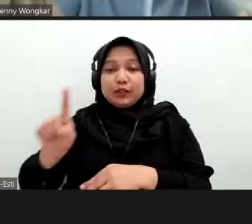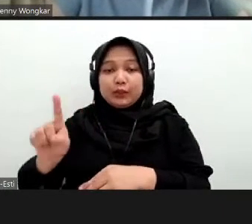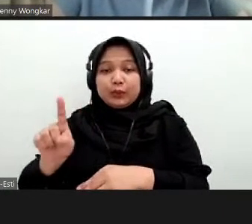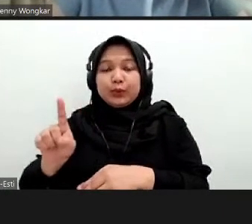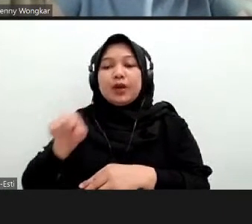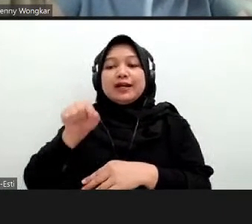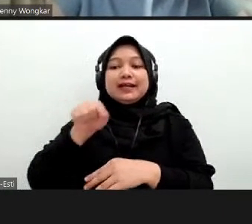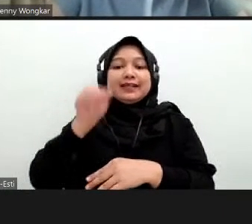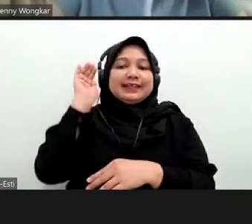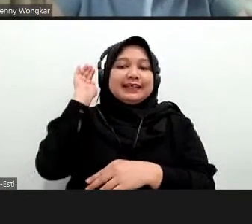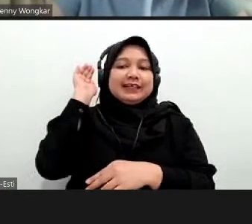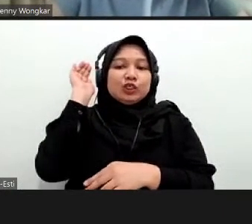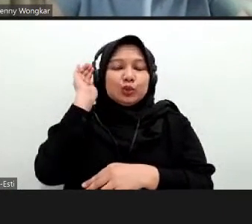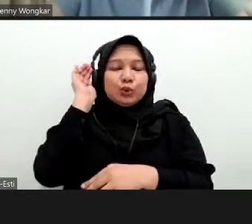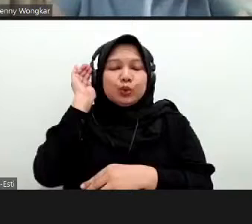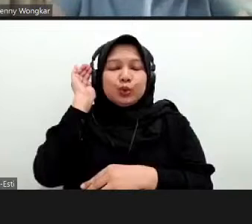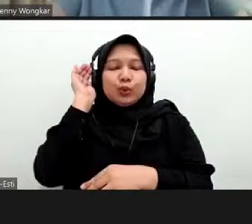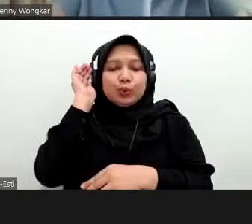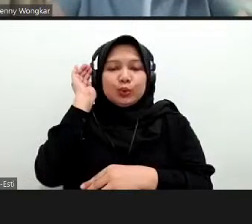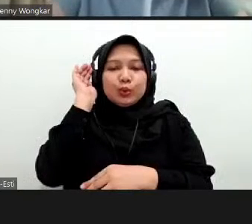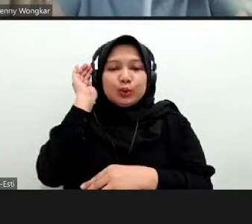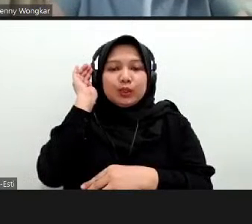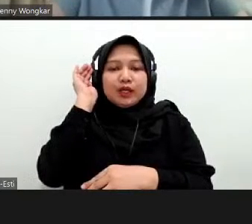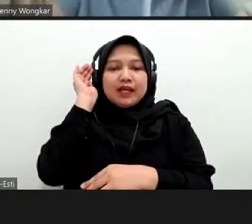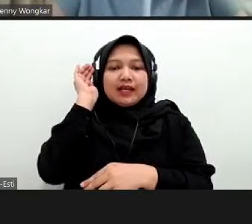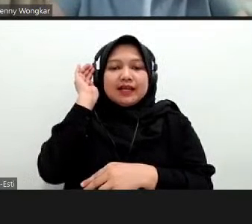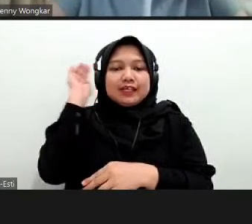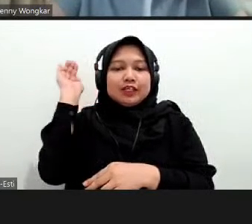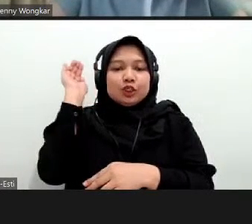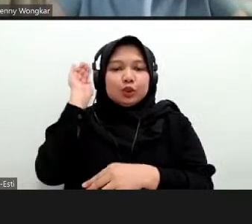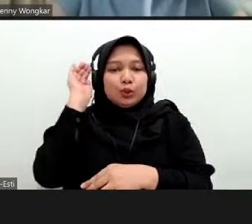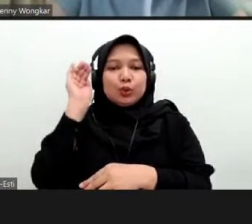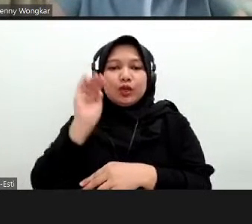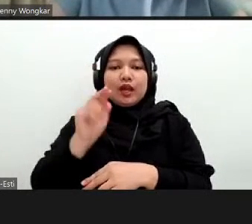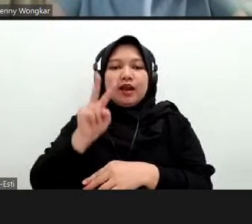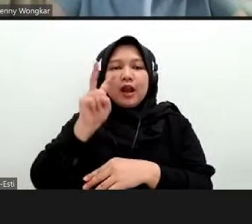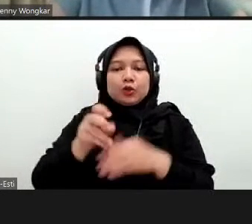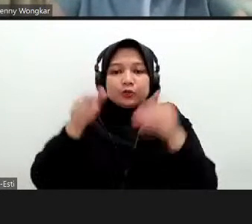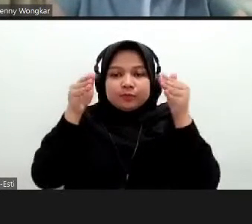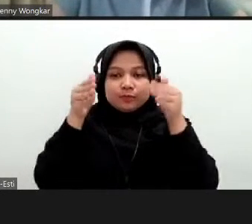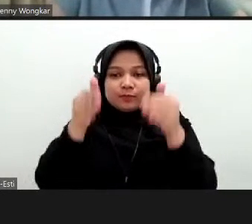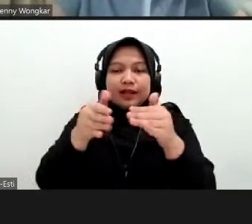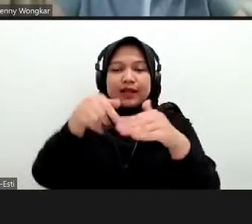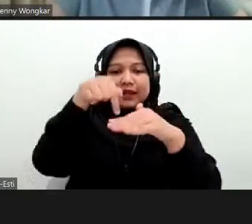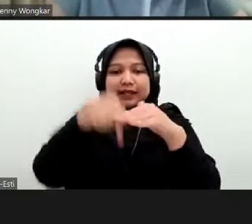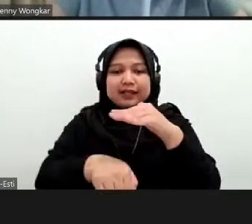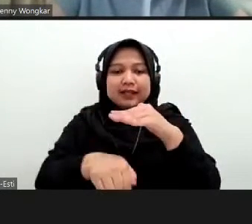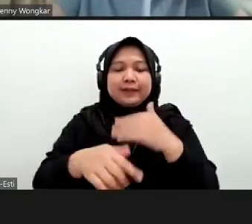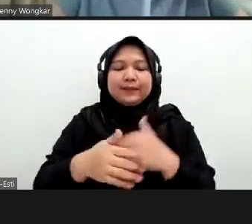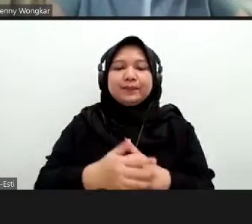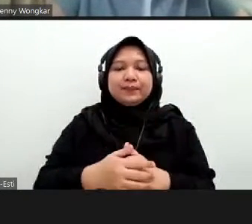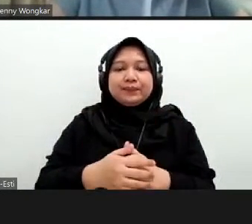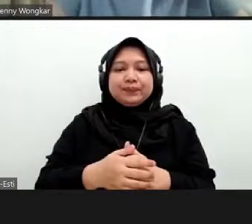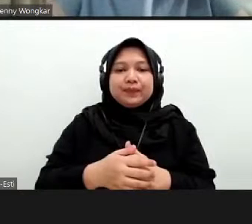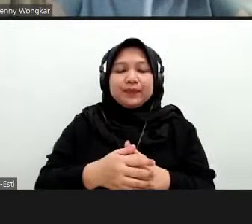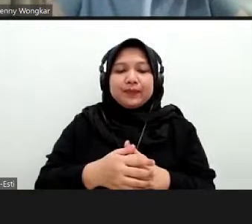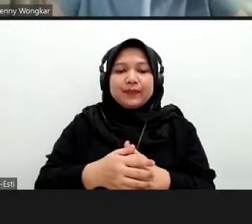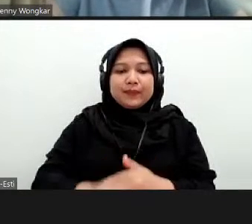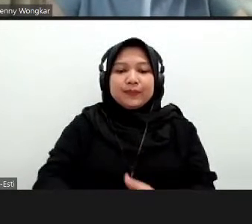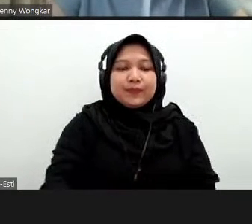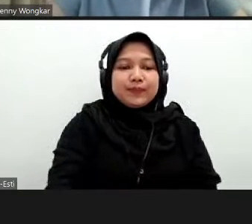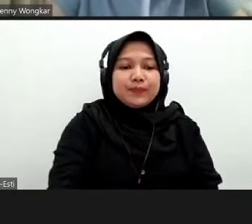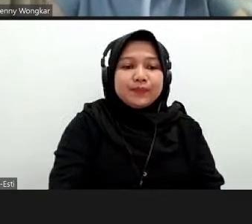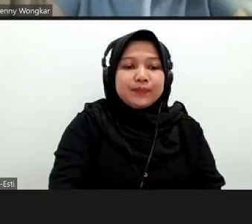yang as an issue that become the highlights and need to be attended fully and